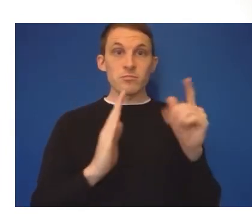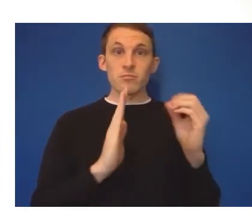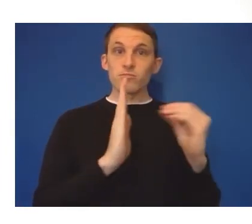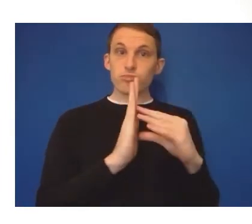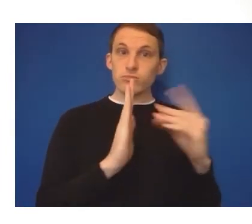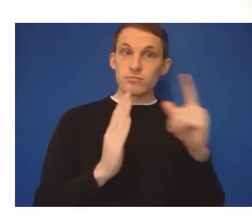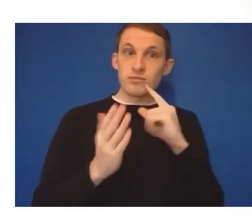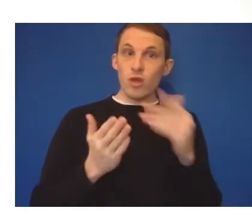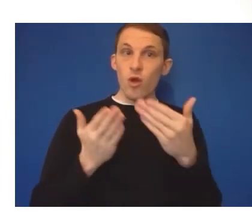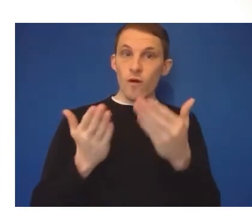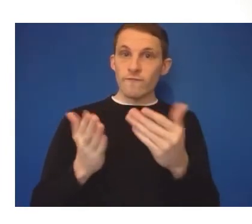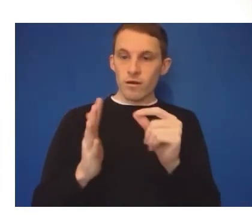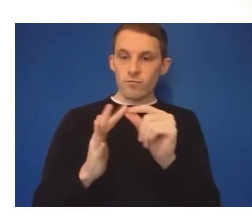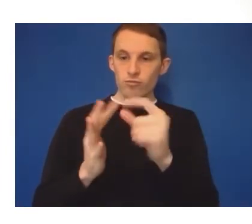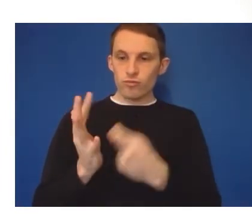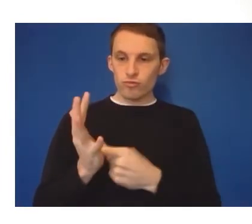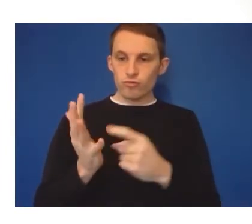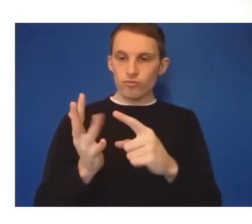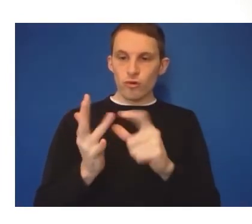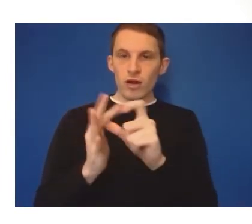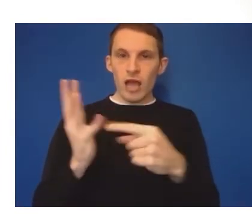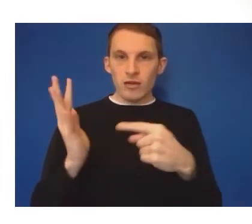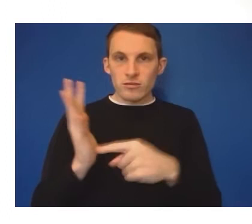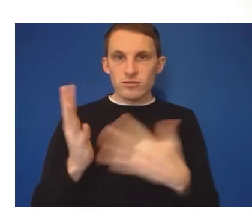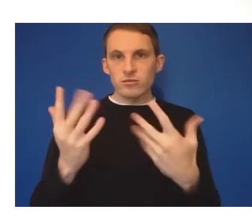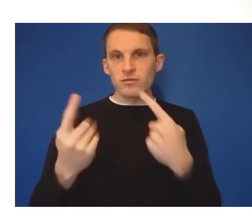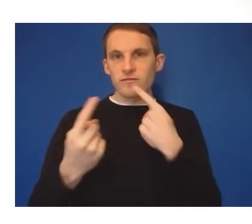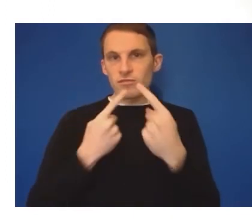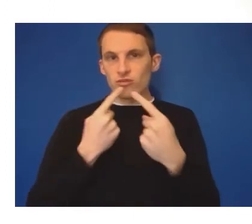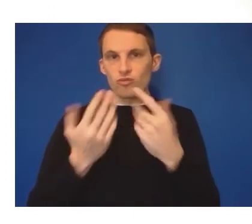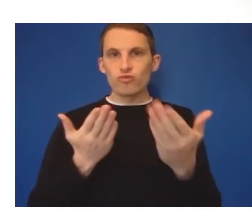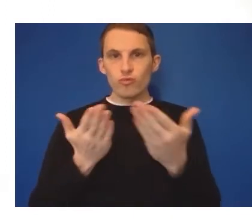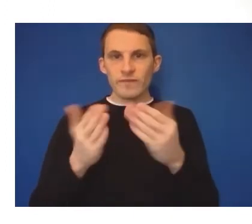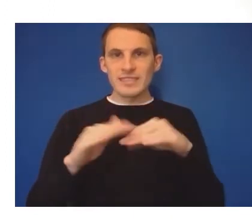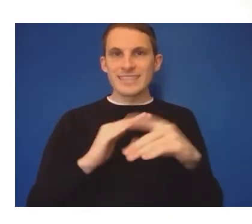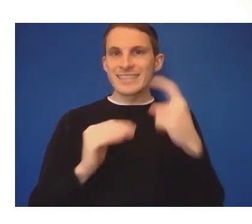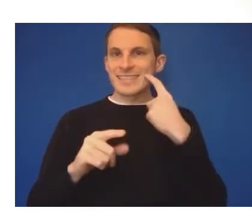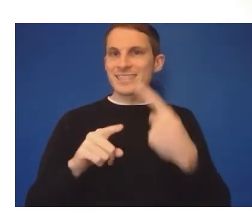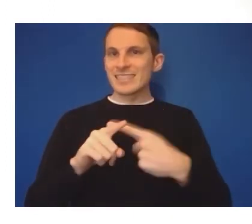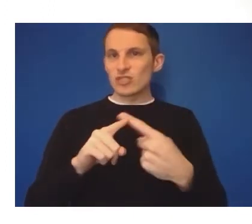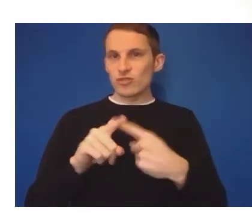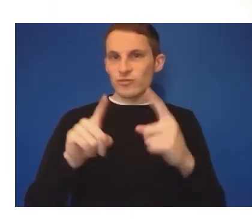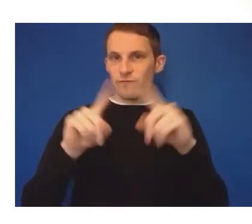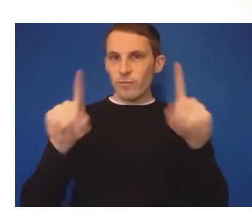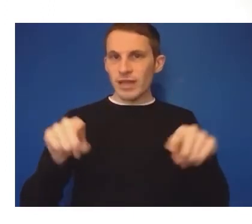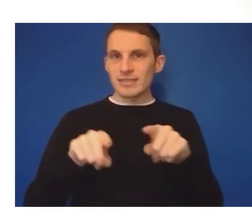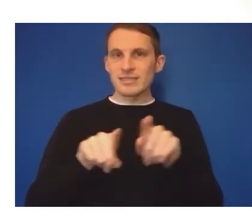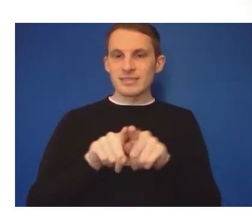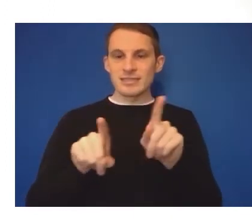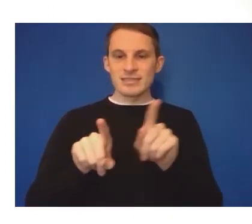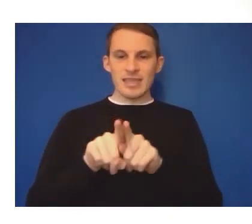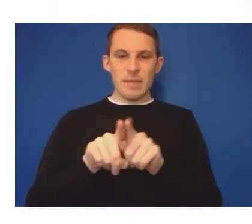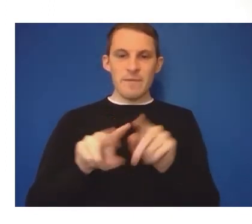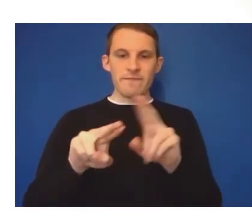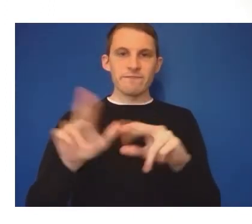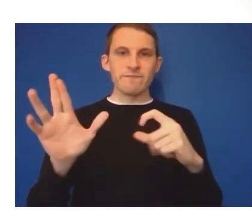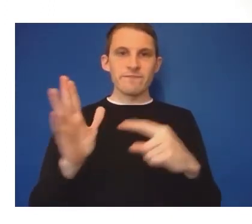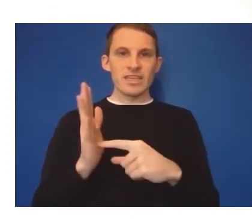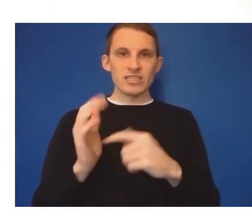and assistance in easy English format. And as I've said, we offered some template fact sheets for developing some of that information,